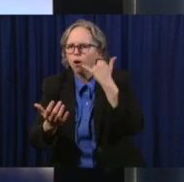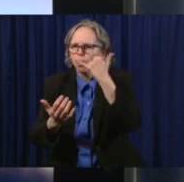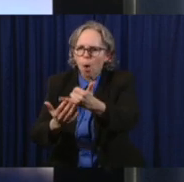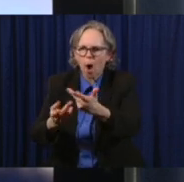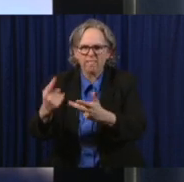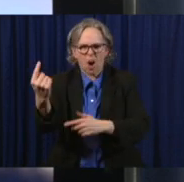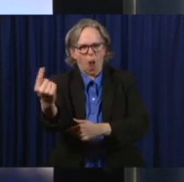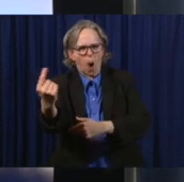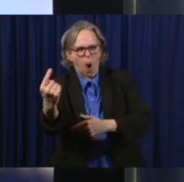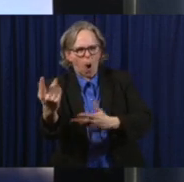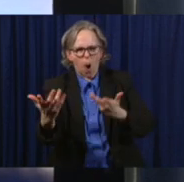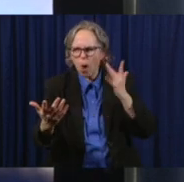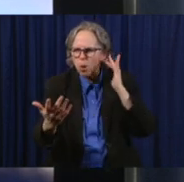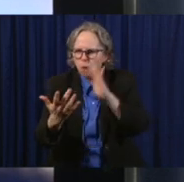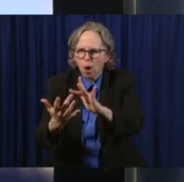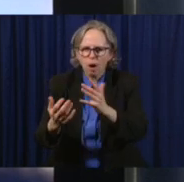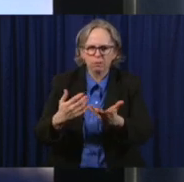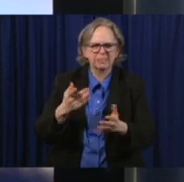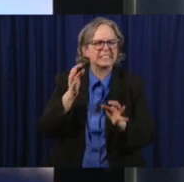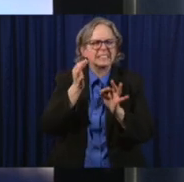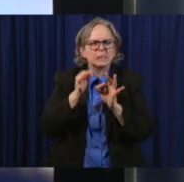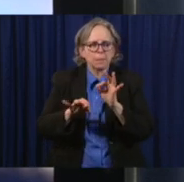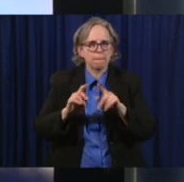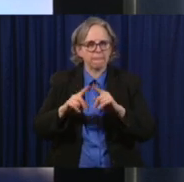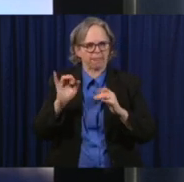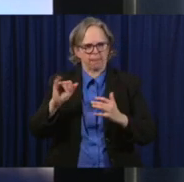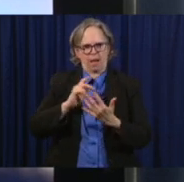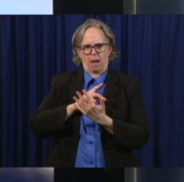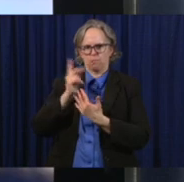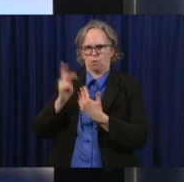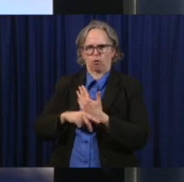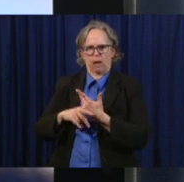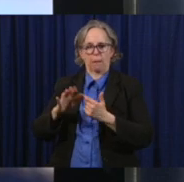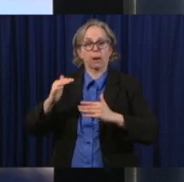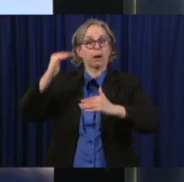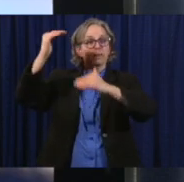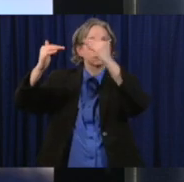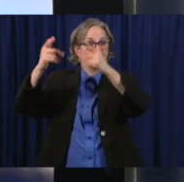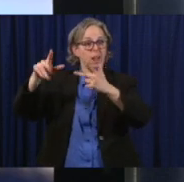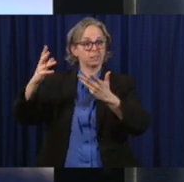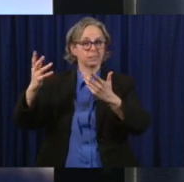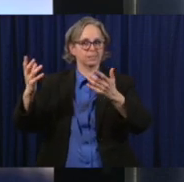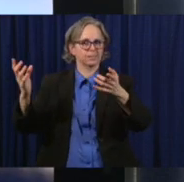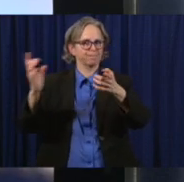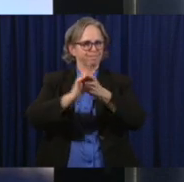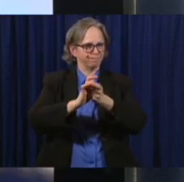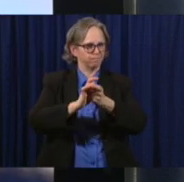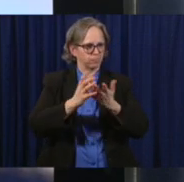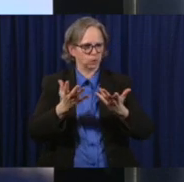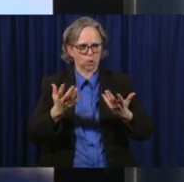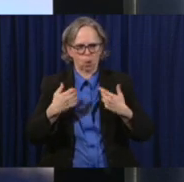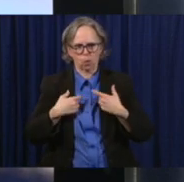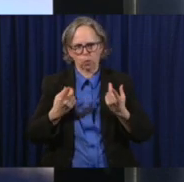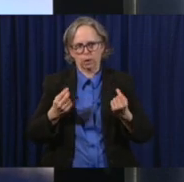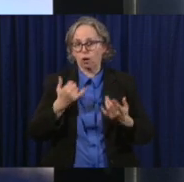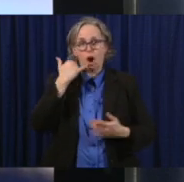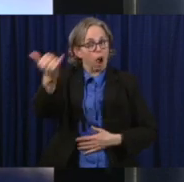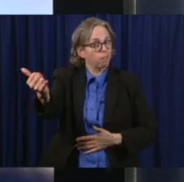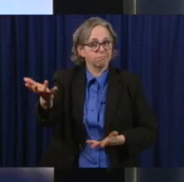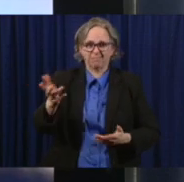older adults to connect to local supports if interested in doing so. So we'll call you up. You'll let us know you're